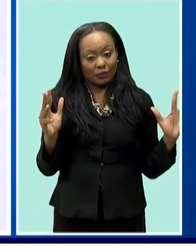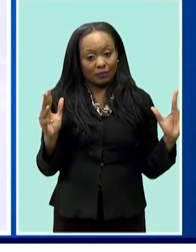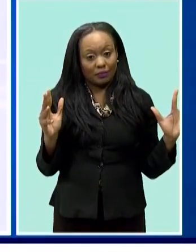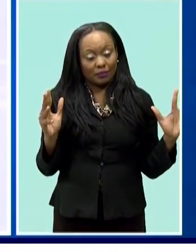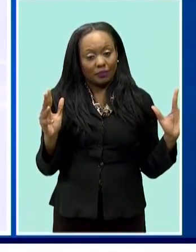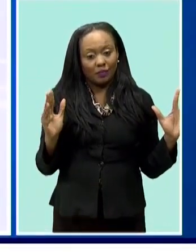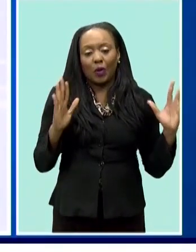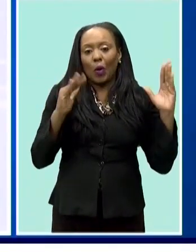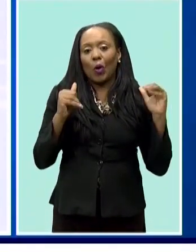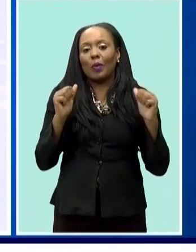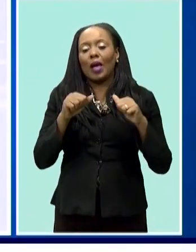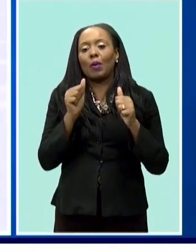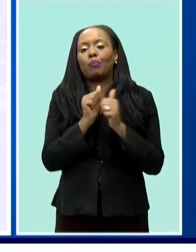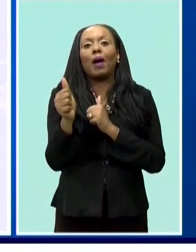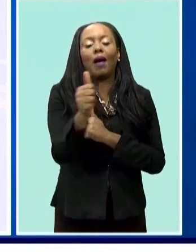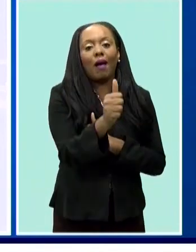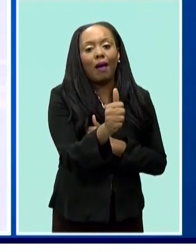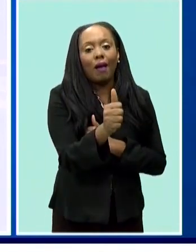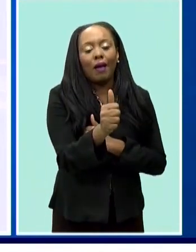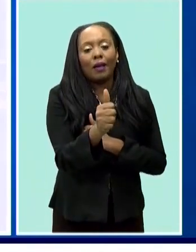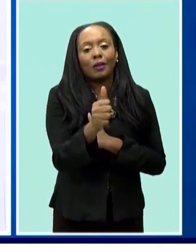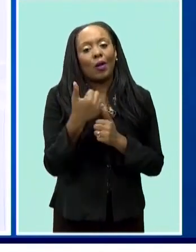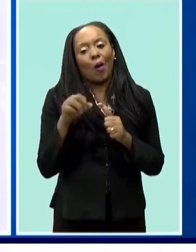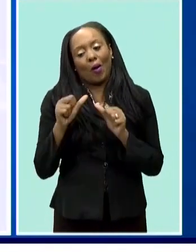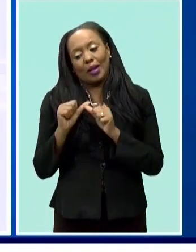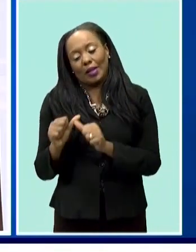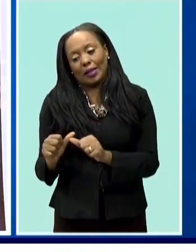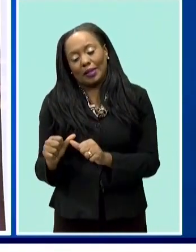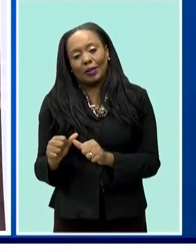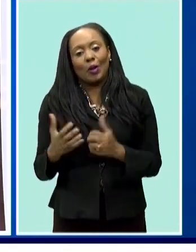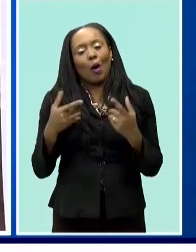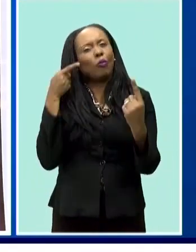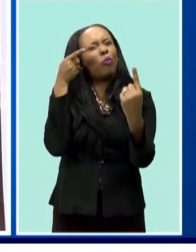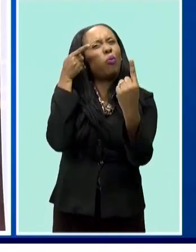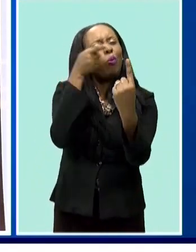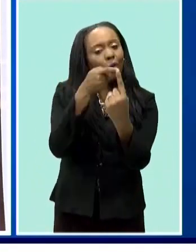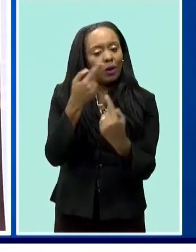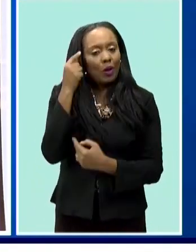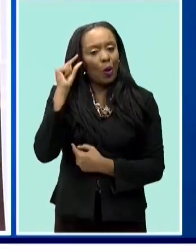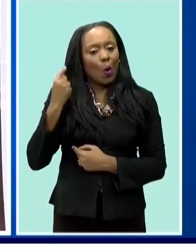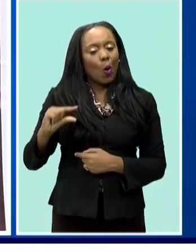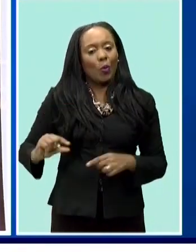at least exceed those standards, maintain or exceed, as we strive for the gold certification the next time.